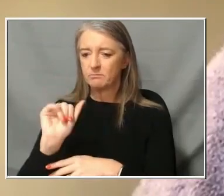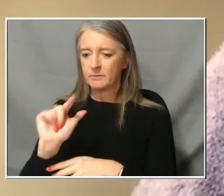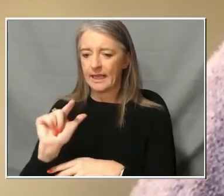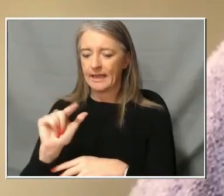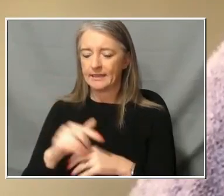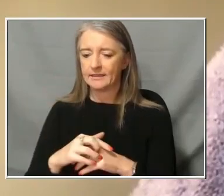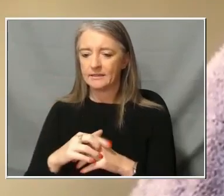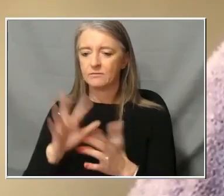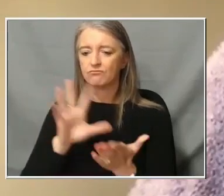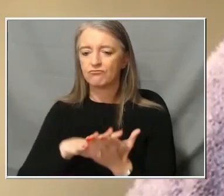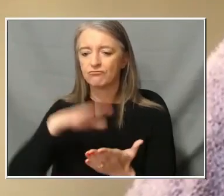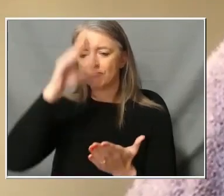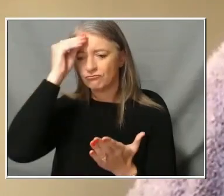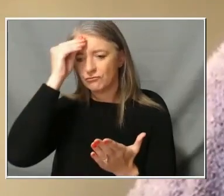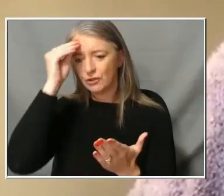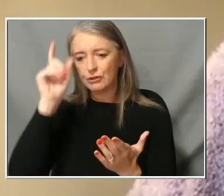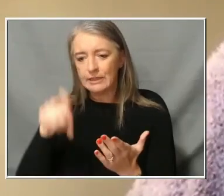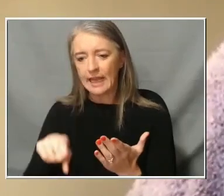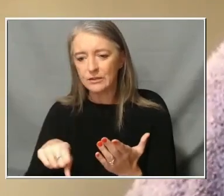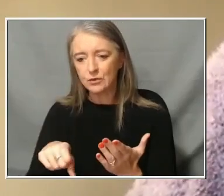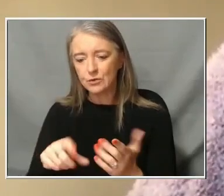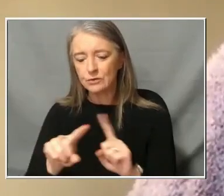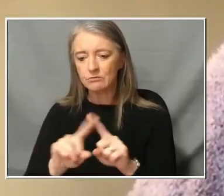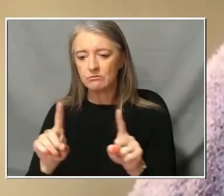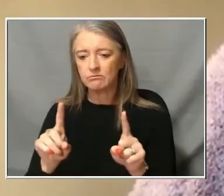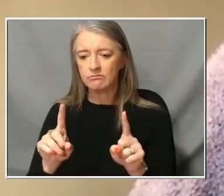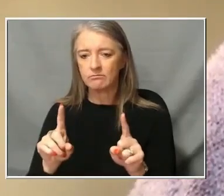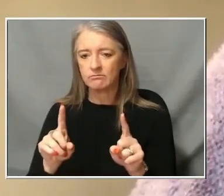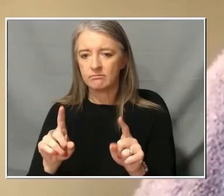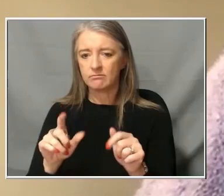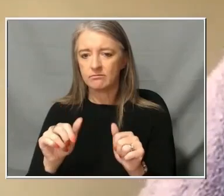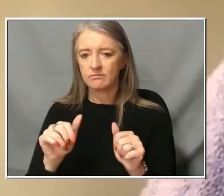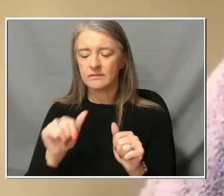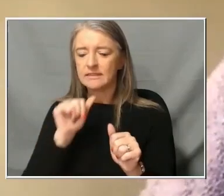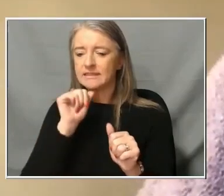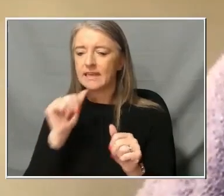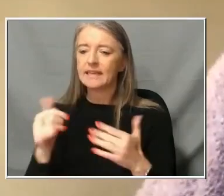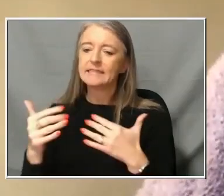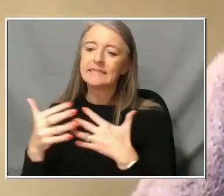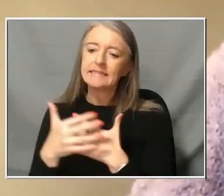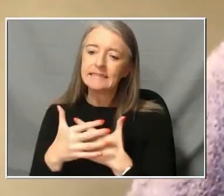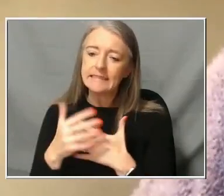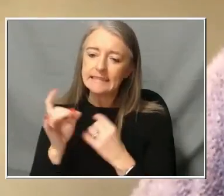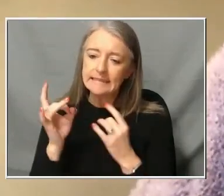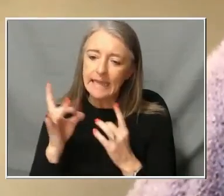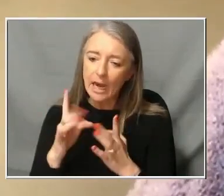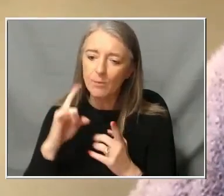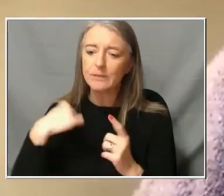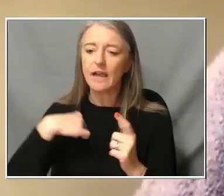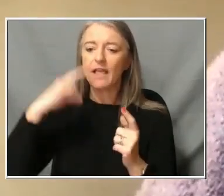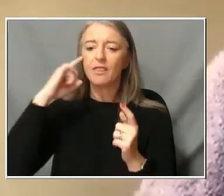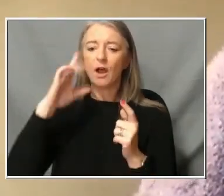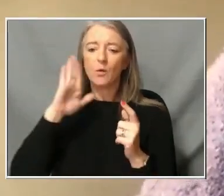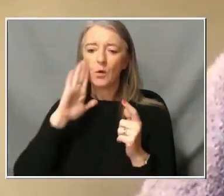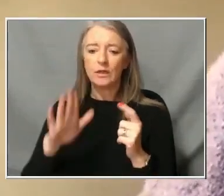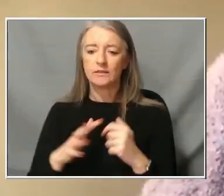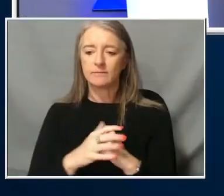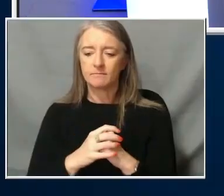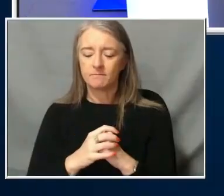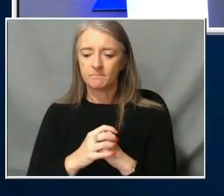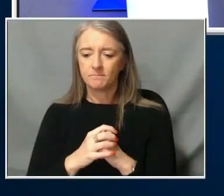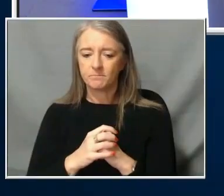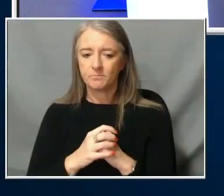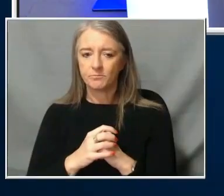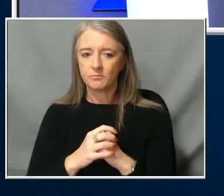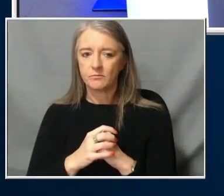it was a learning curve, but it wasn't as terrible as I thought it was going to be. So I think that